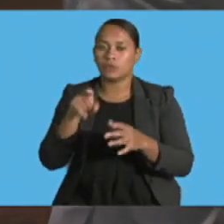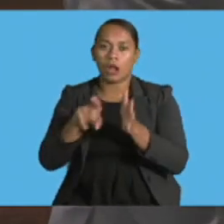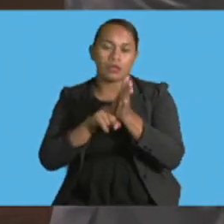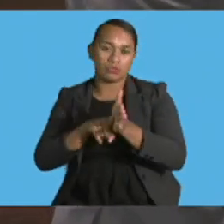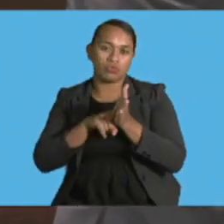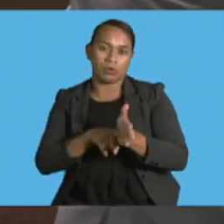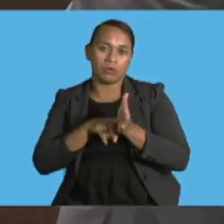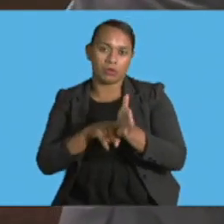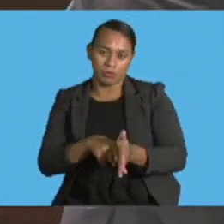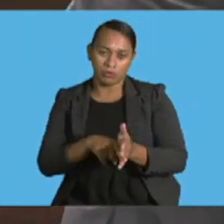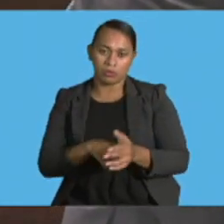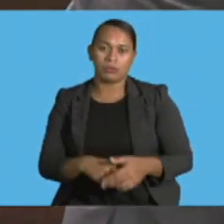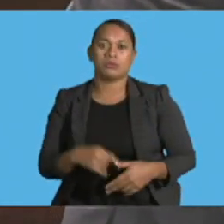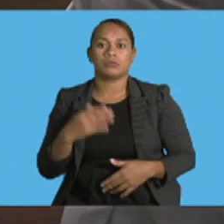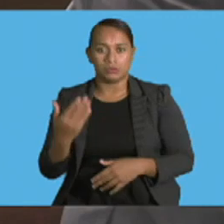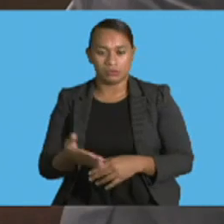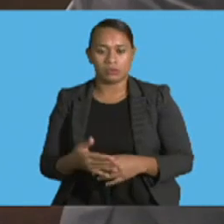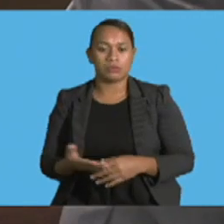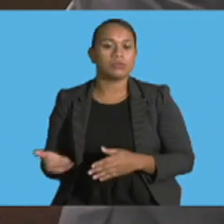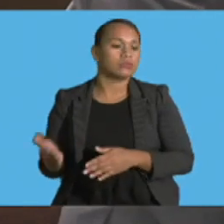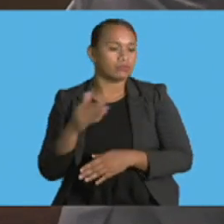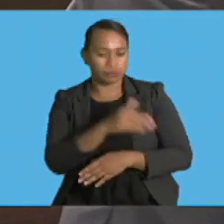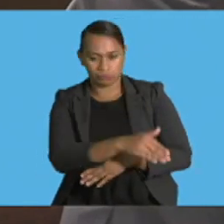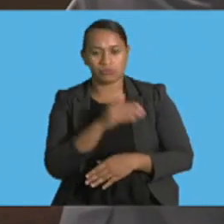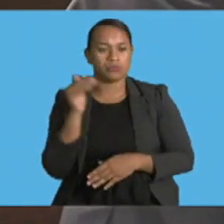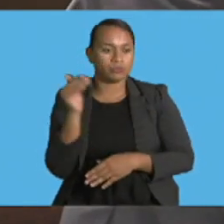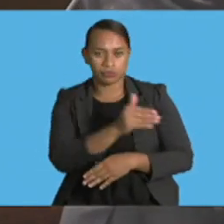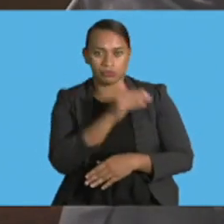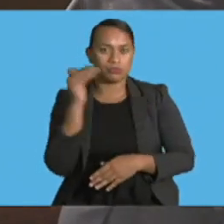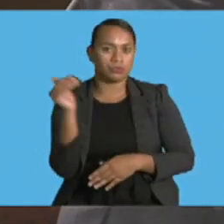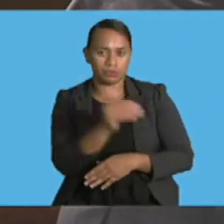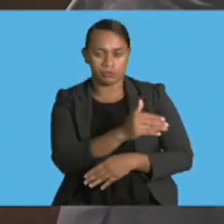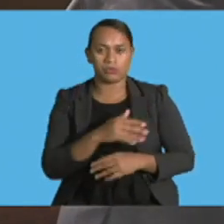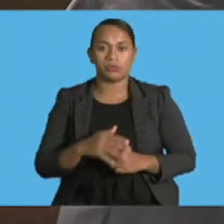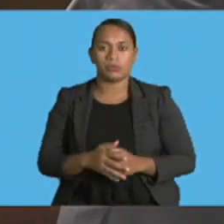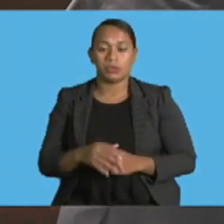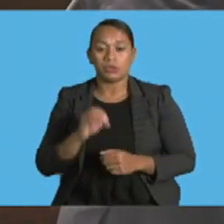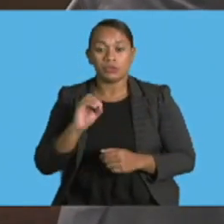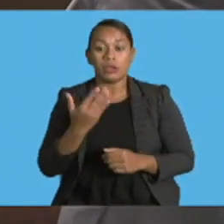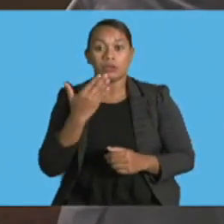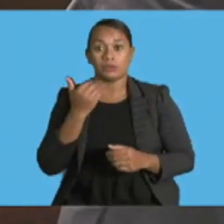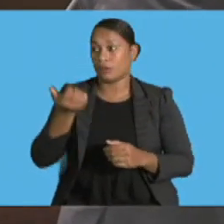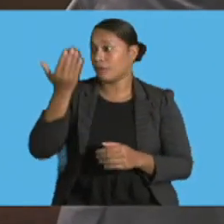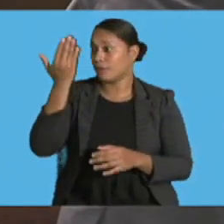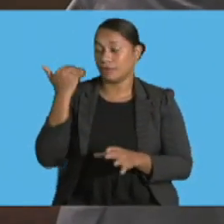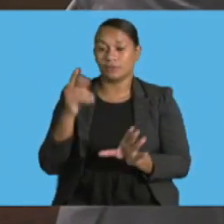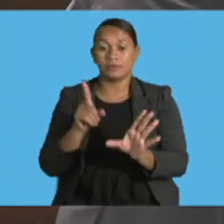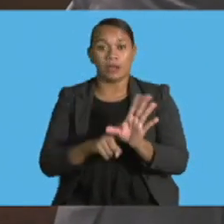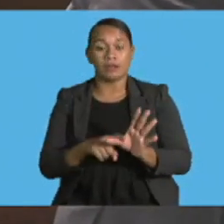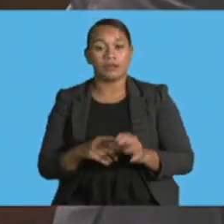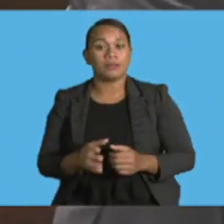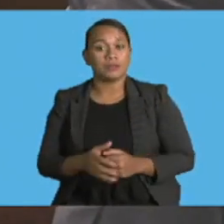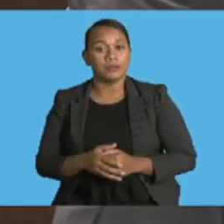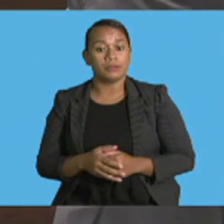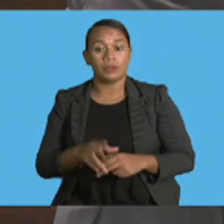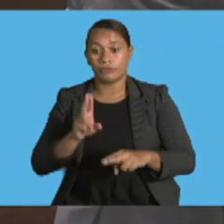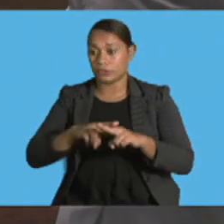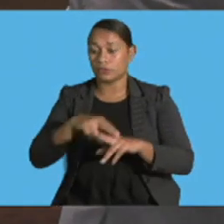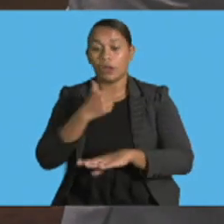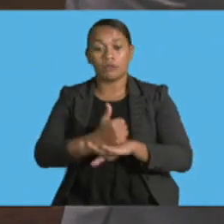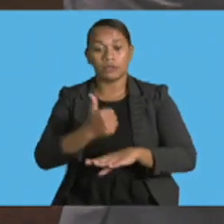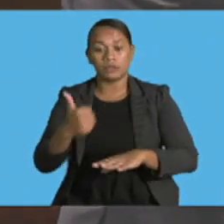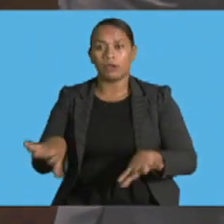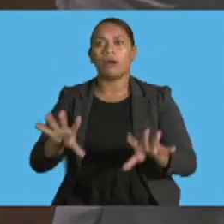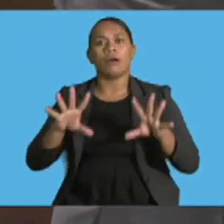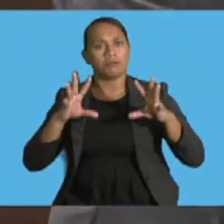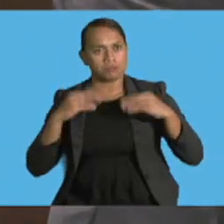season length and mill stoppages. Early last year, Honorable Speaker, the Fijian government had received assistance from the